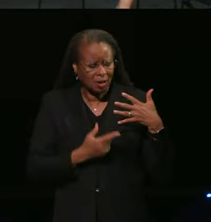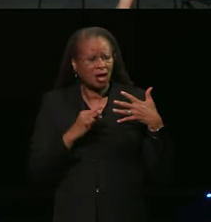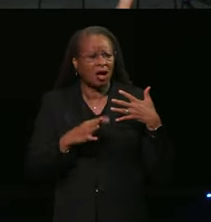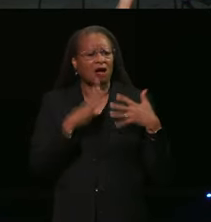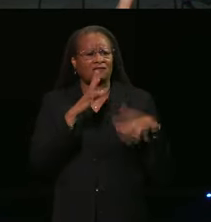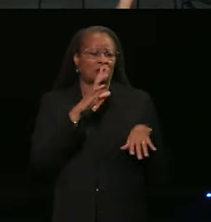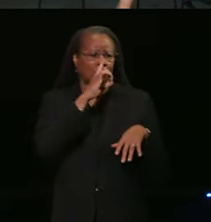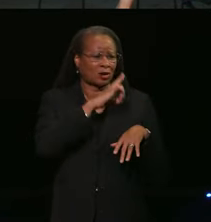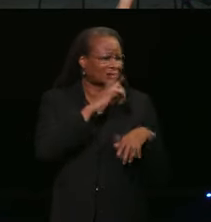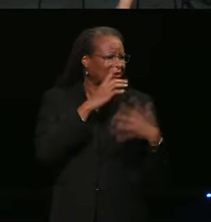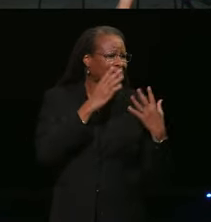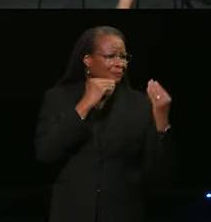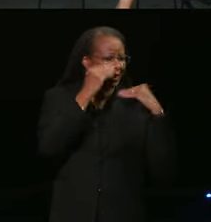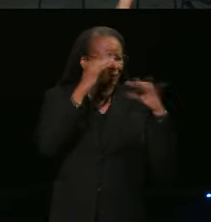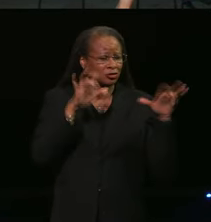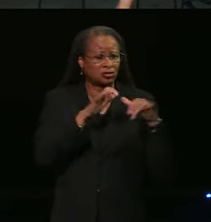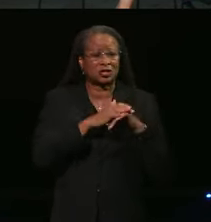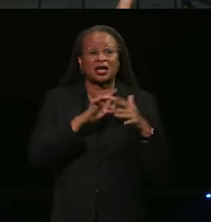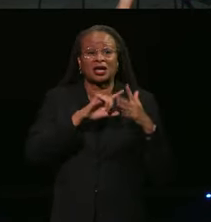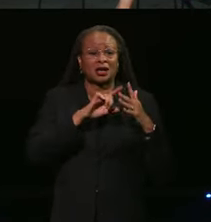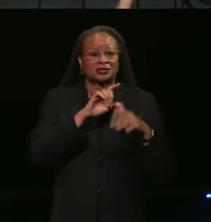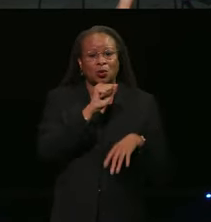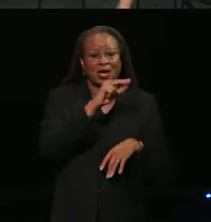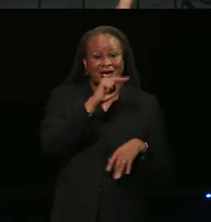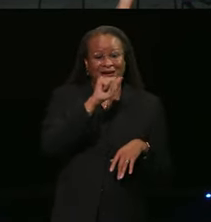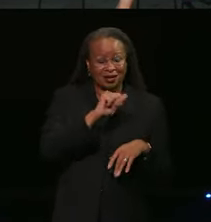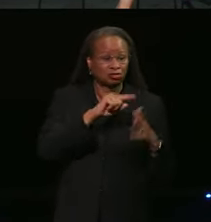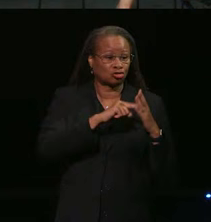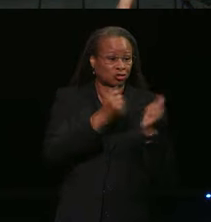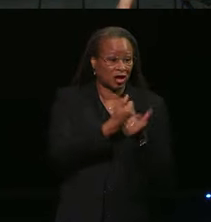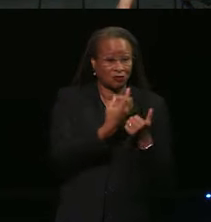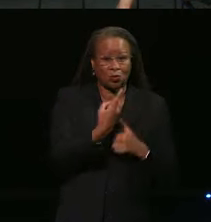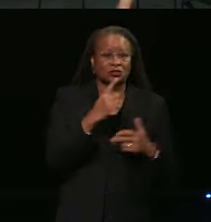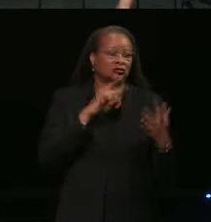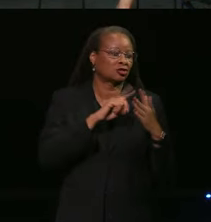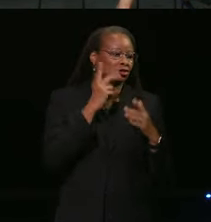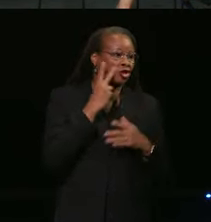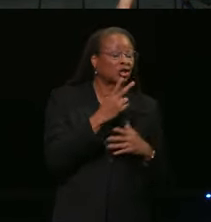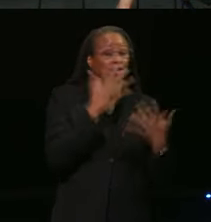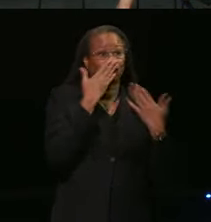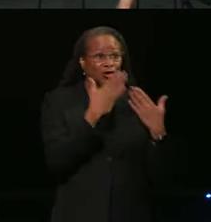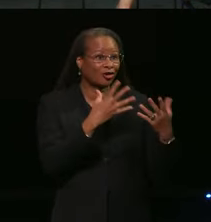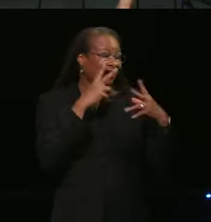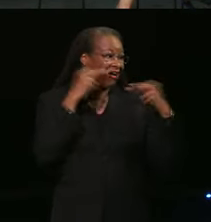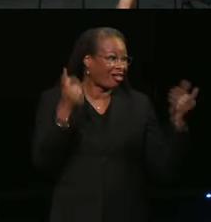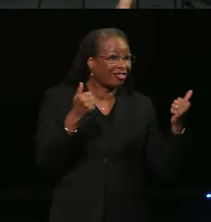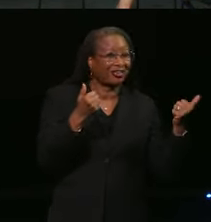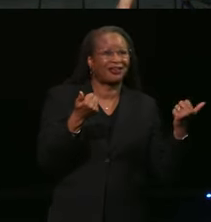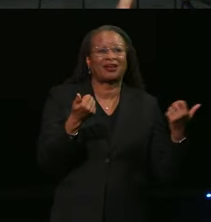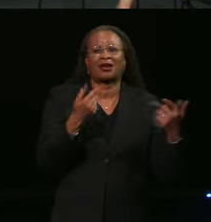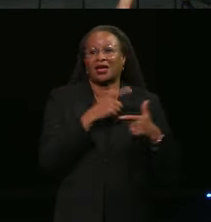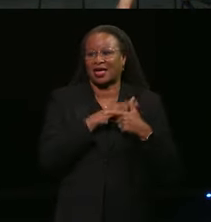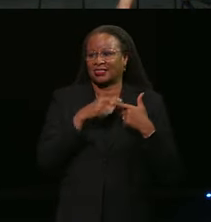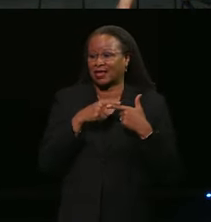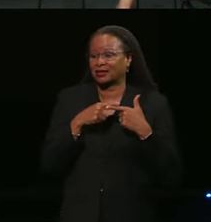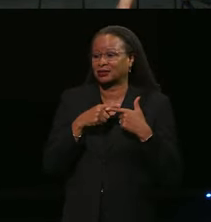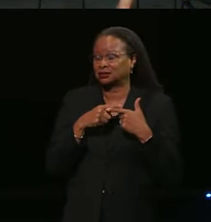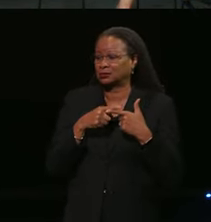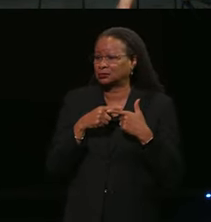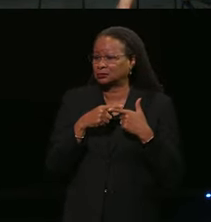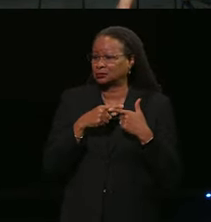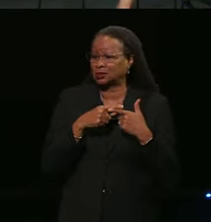did, because obviously, you know, Anna starts everybody, you know, looking good and healthy and youthful. And you shot, and